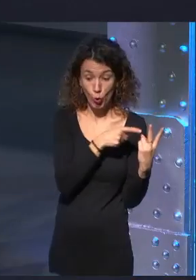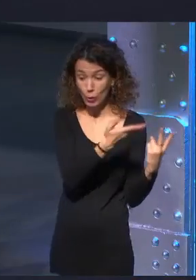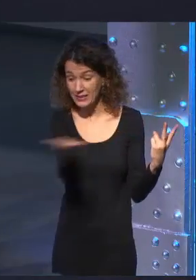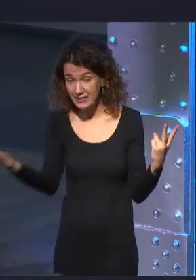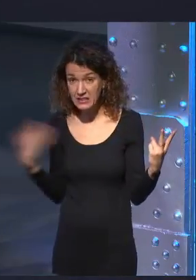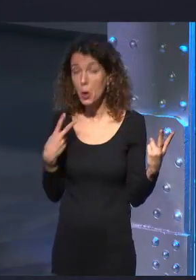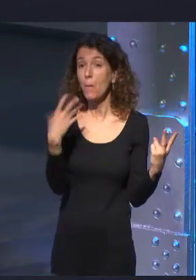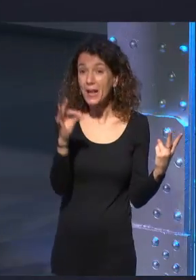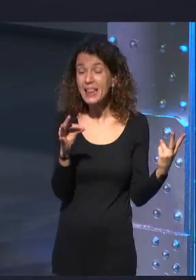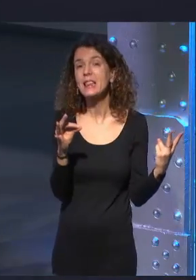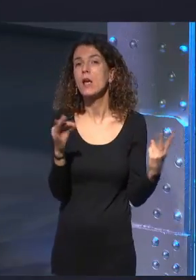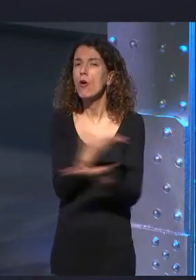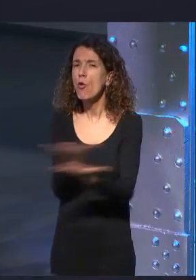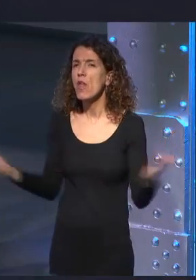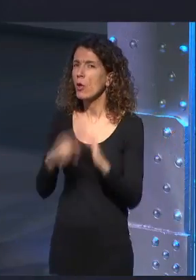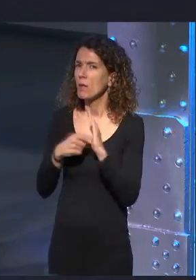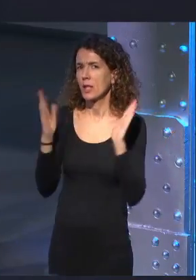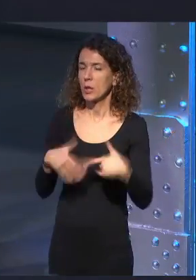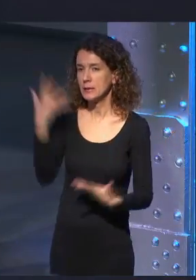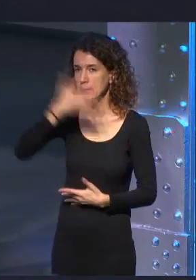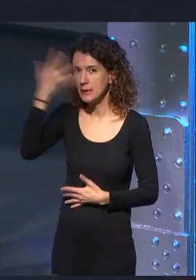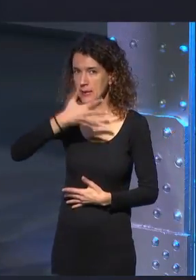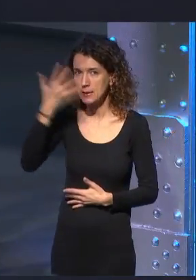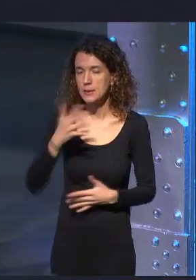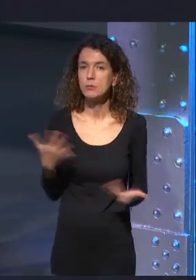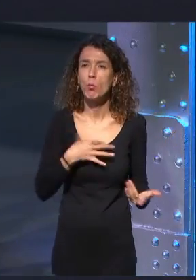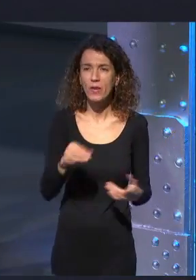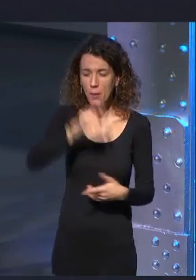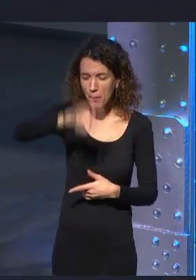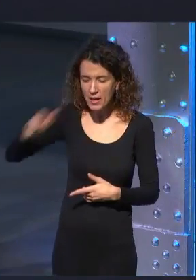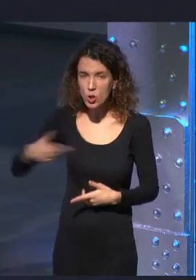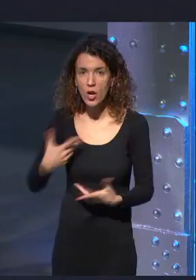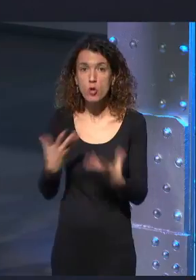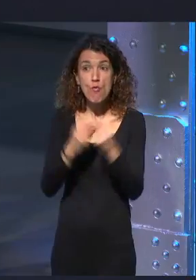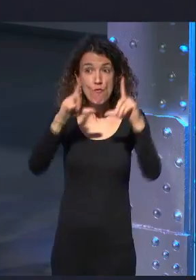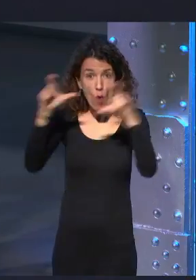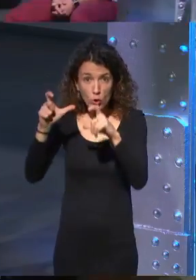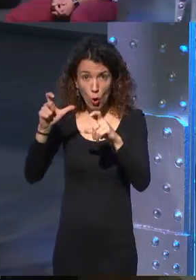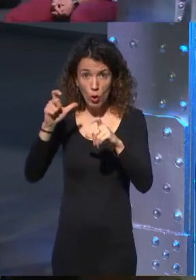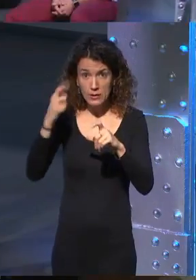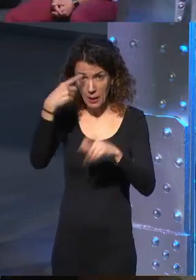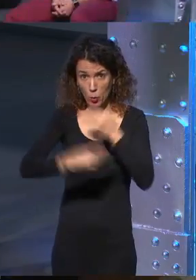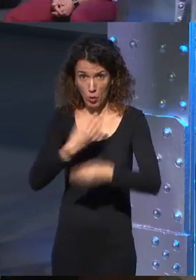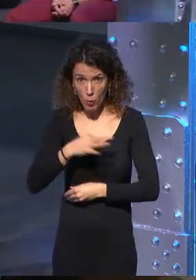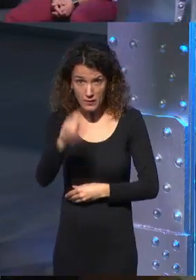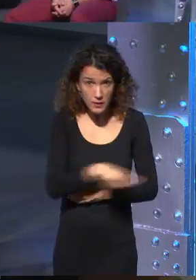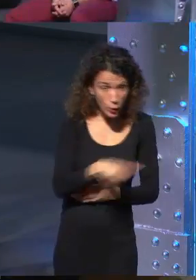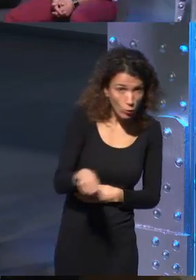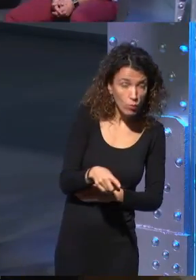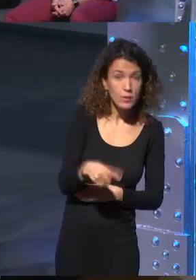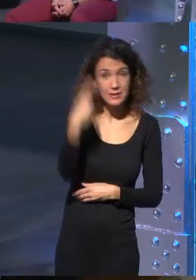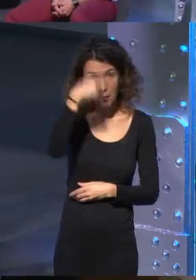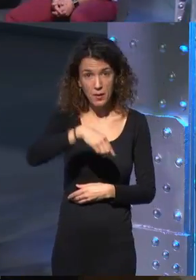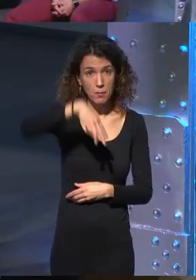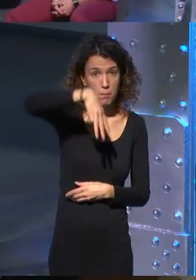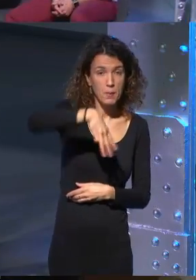2 persons that I don't know. There are around 20 people that I don't trust very much. Can you imagine what those